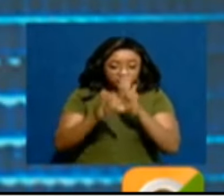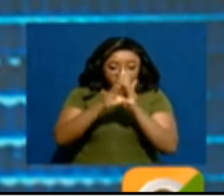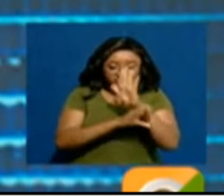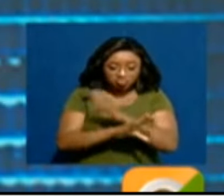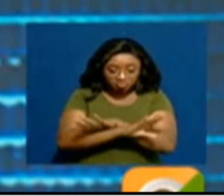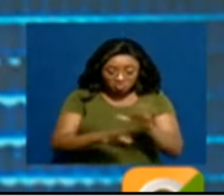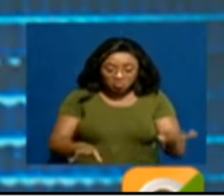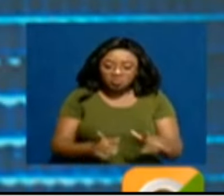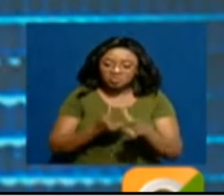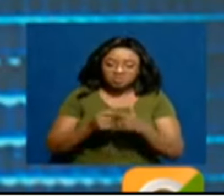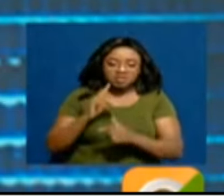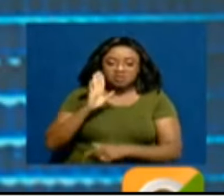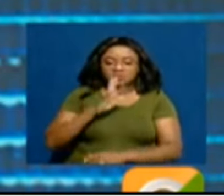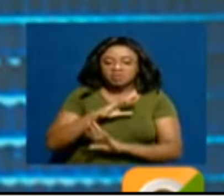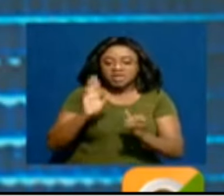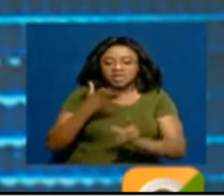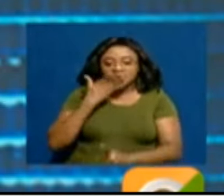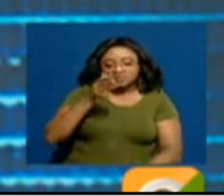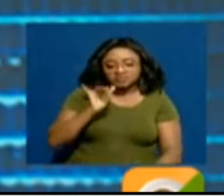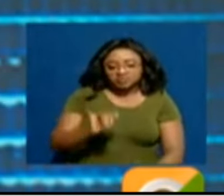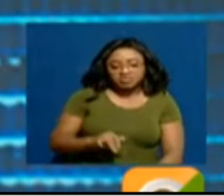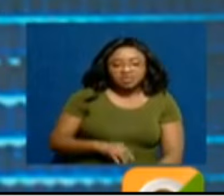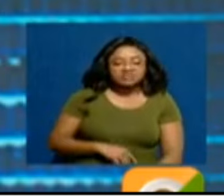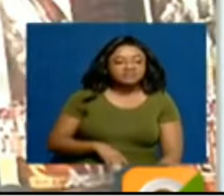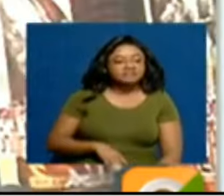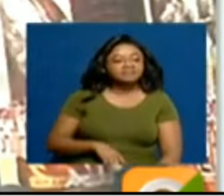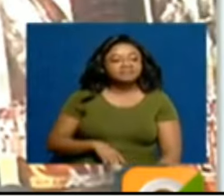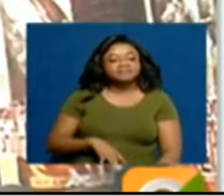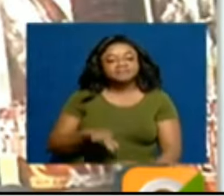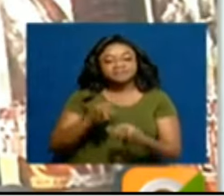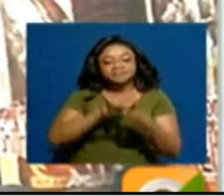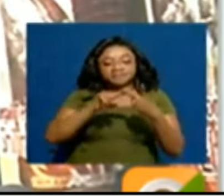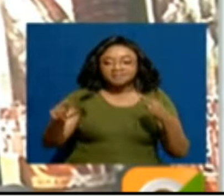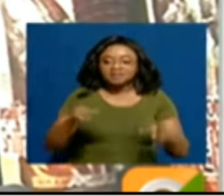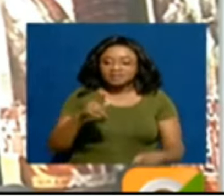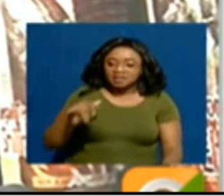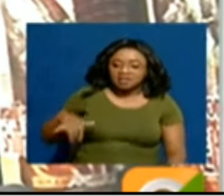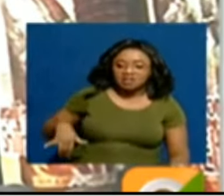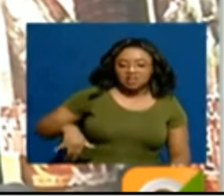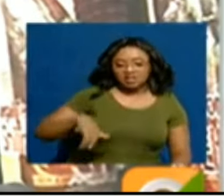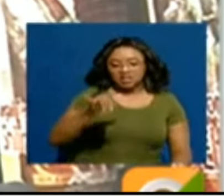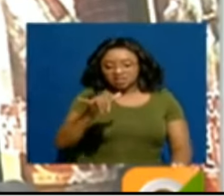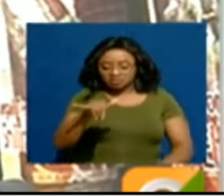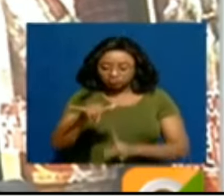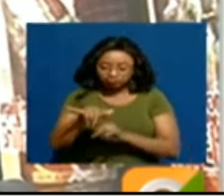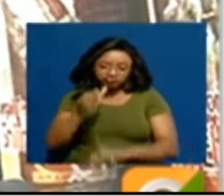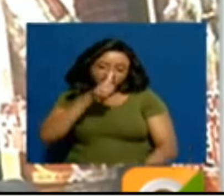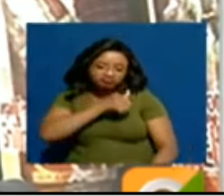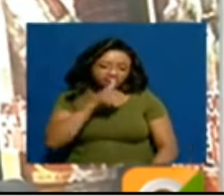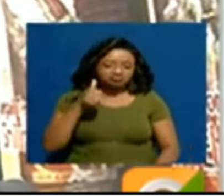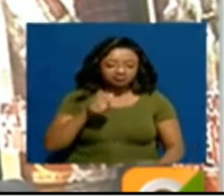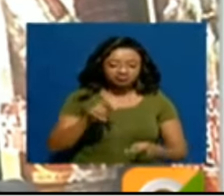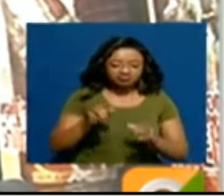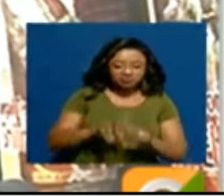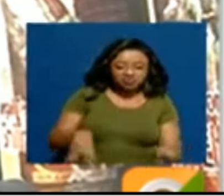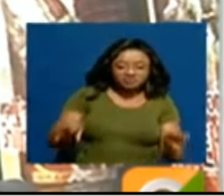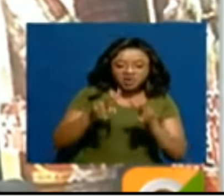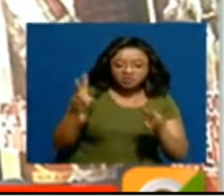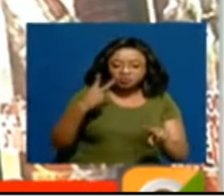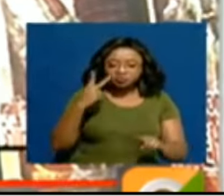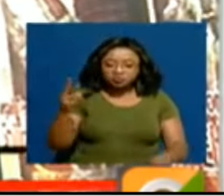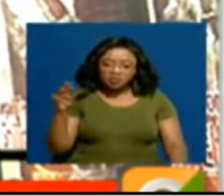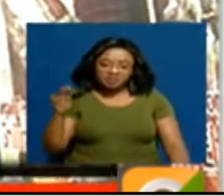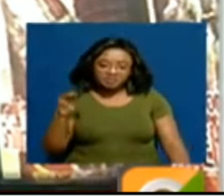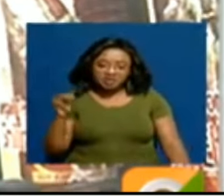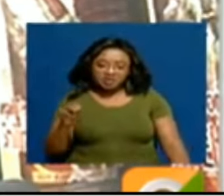answer to it, to Kenyans. Yeah. The other thing is the trip to the U.S. Yes. Private jet, $200 million, or